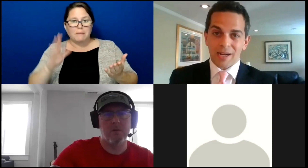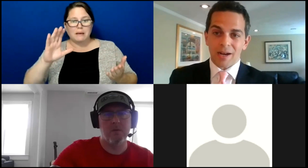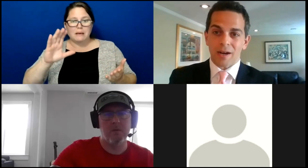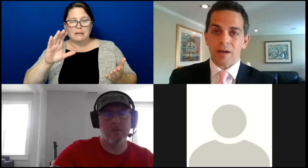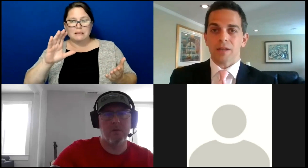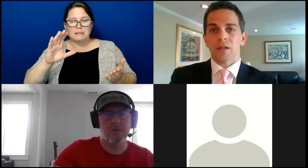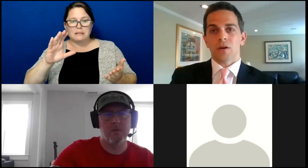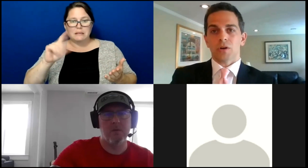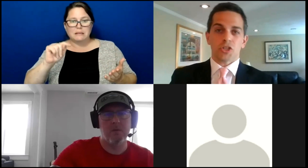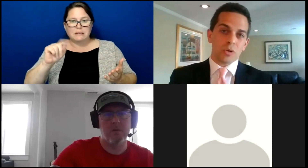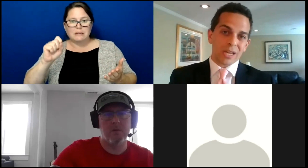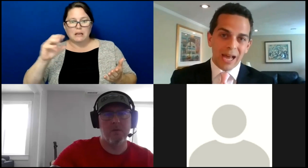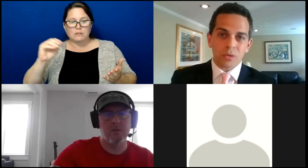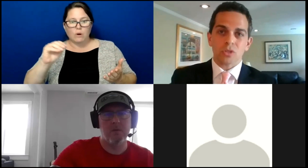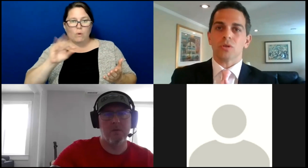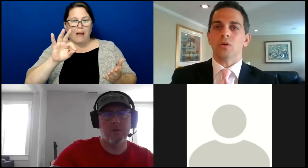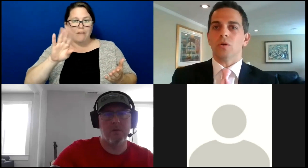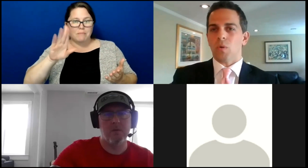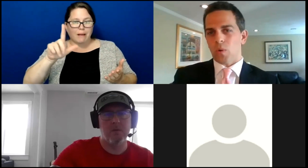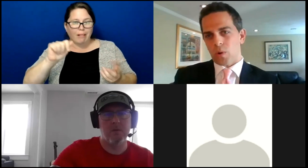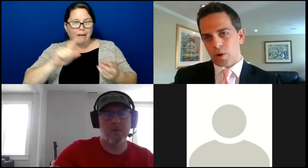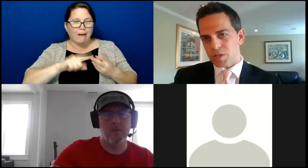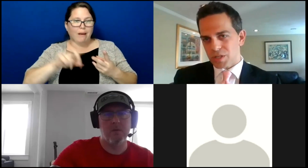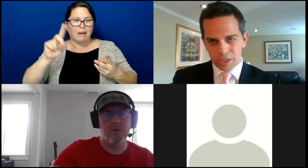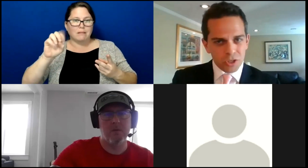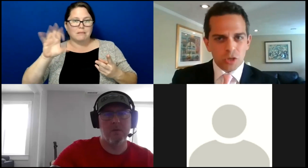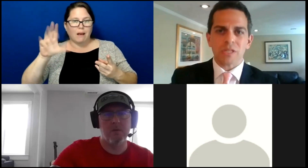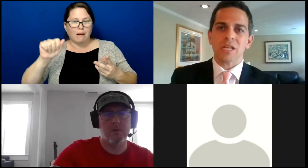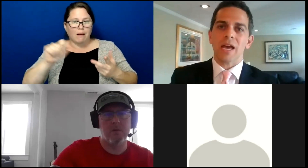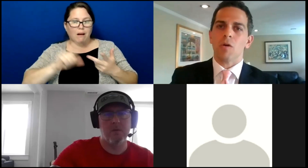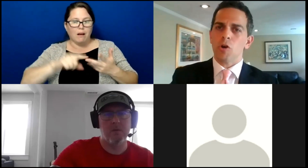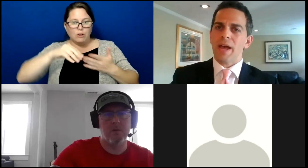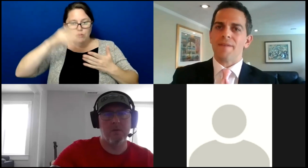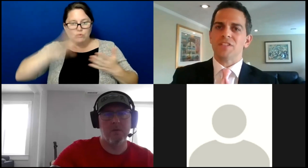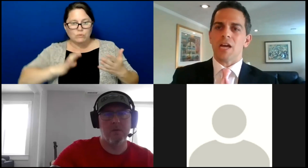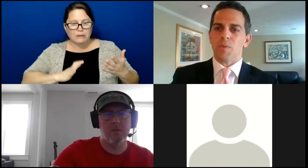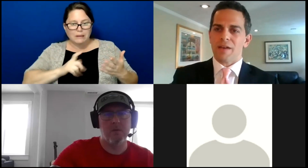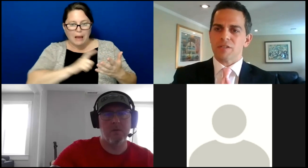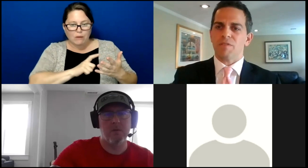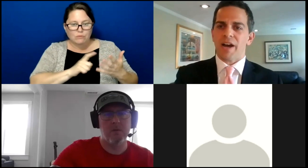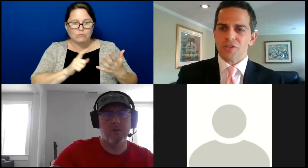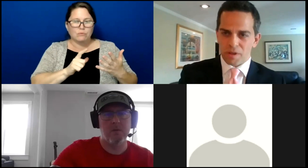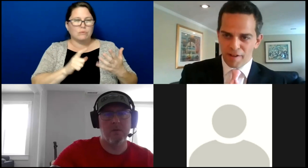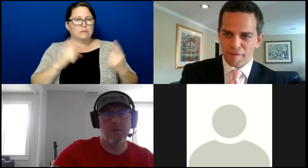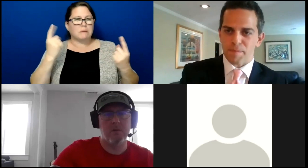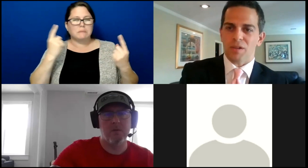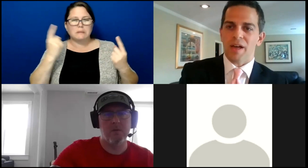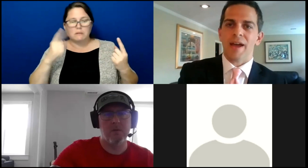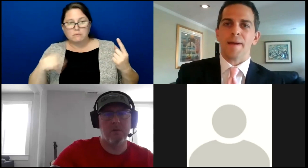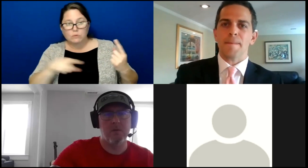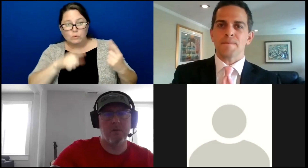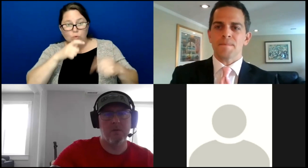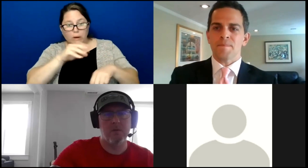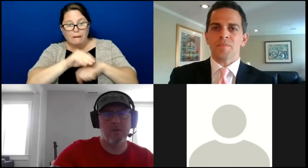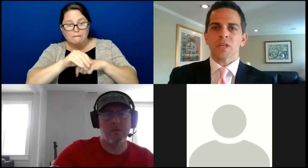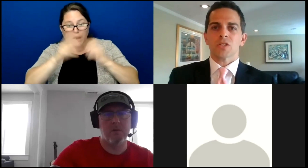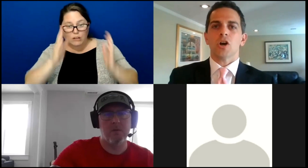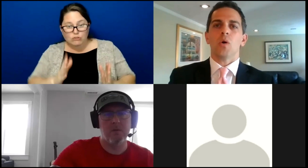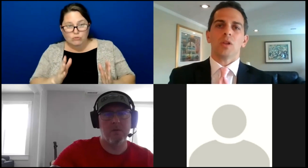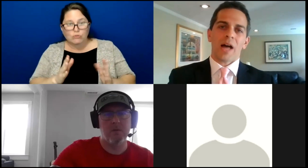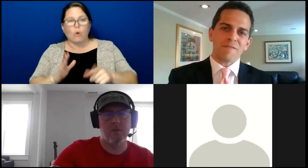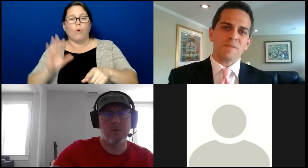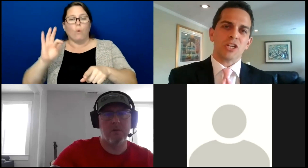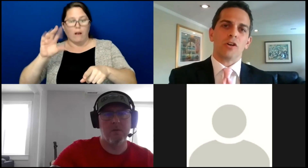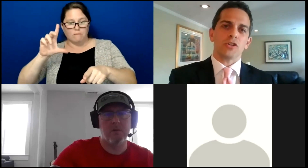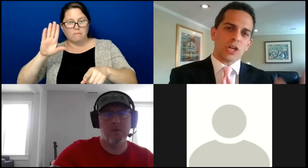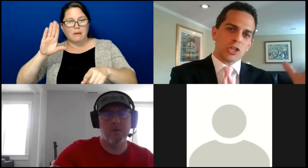FBLA, DECA, or Student Council, or Skills USA? Who do we have today? Do we have some advisors? We have FBLA.